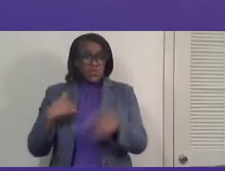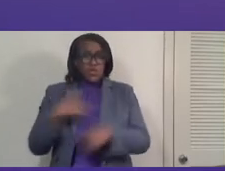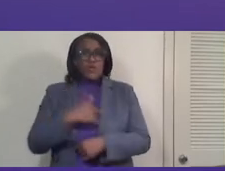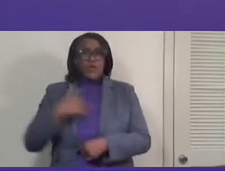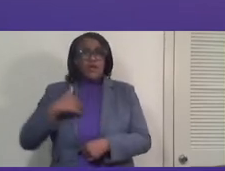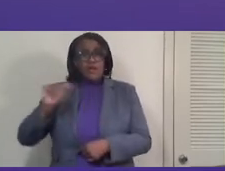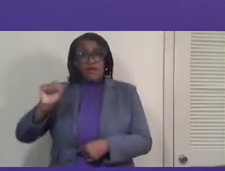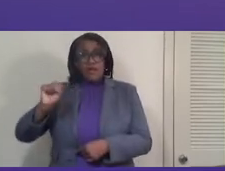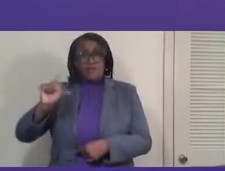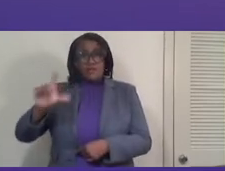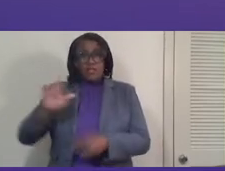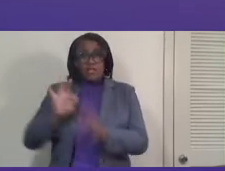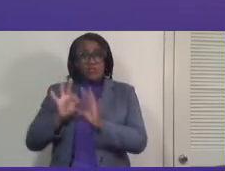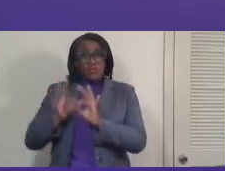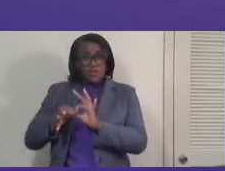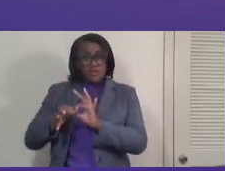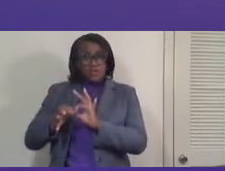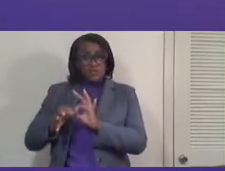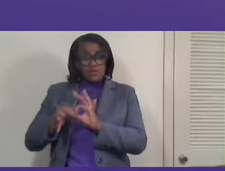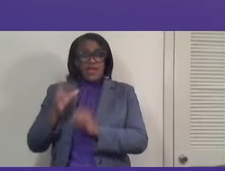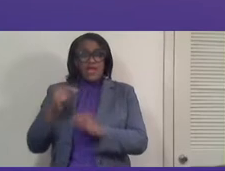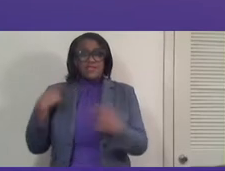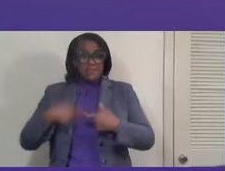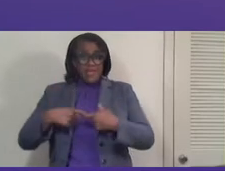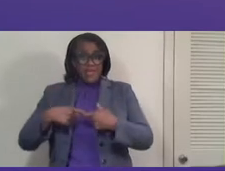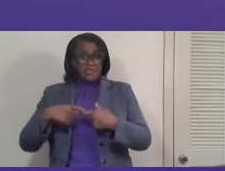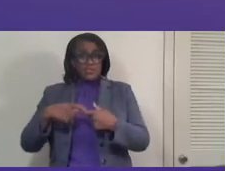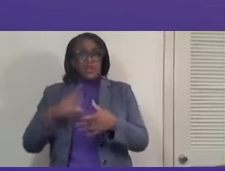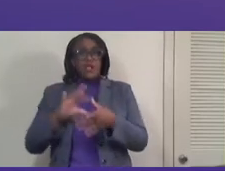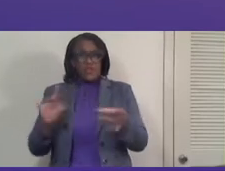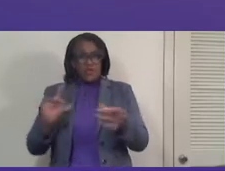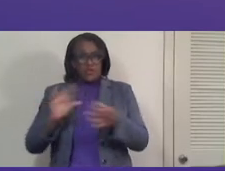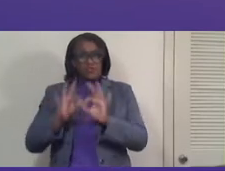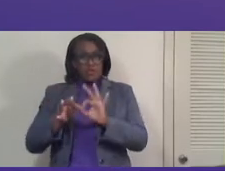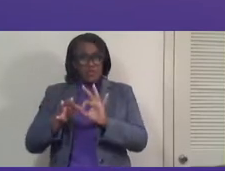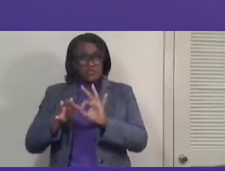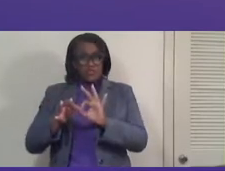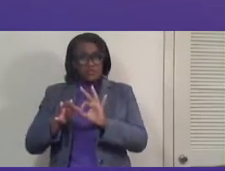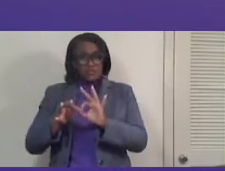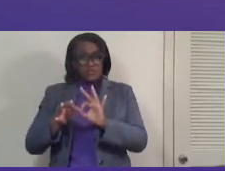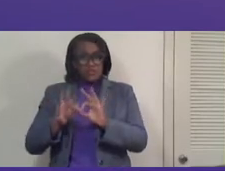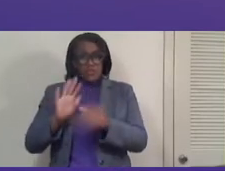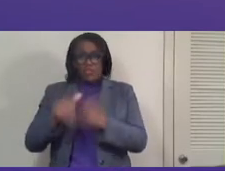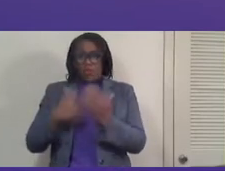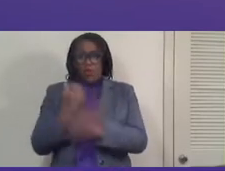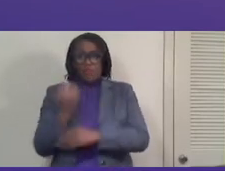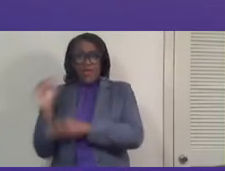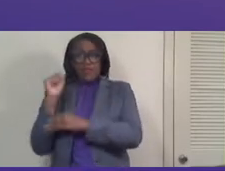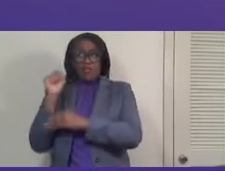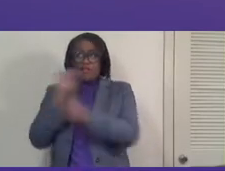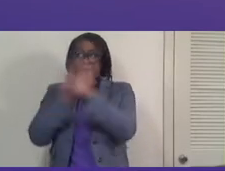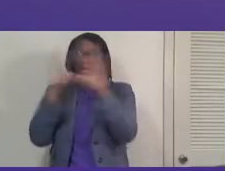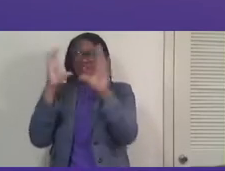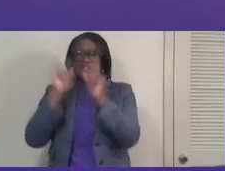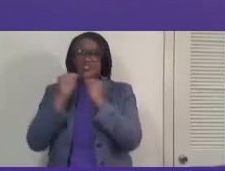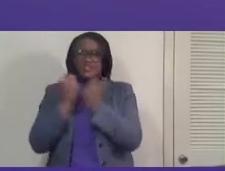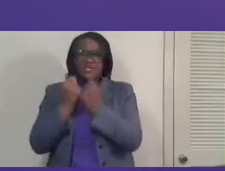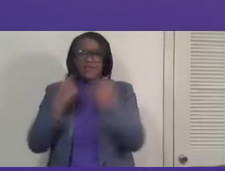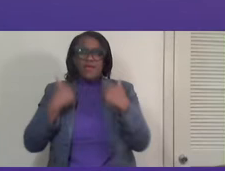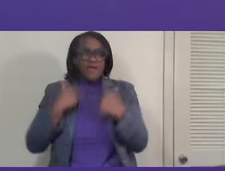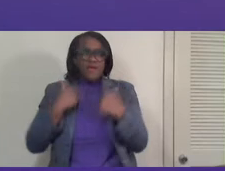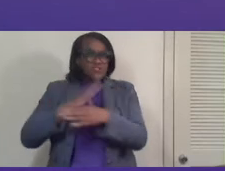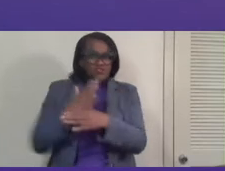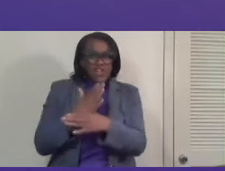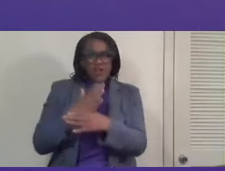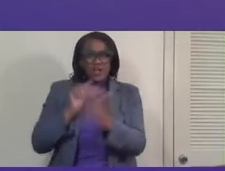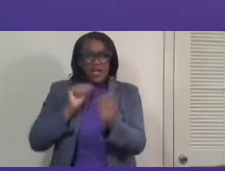ASL interpretation and Spanish language interpretation. The entire Radical Imagination team shares a commitment to language